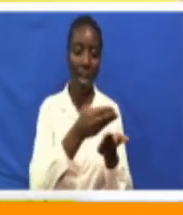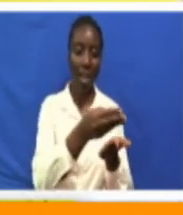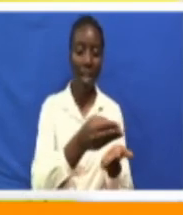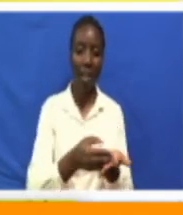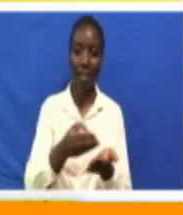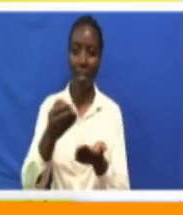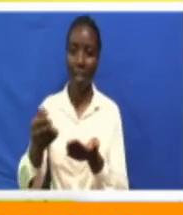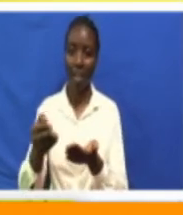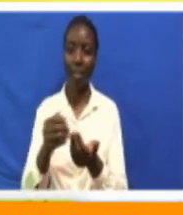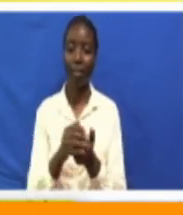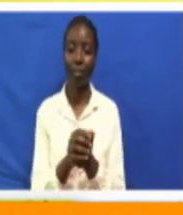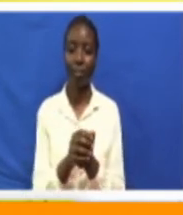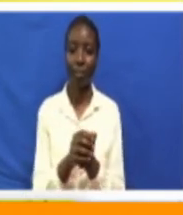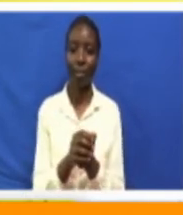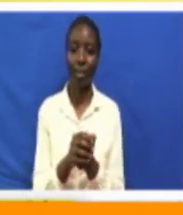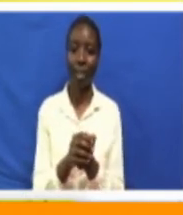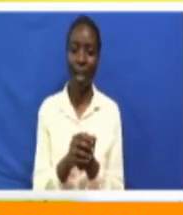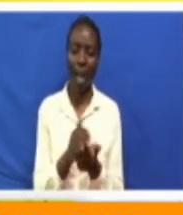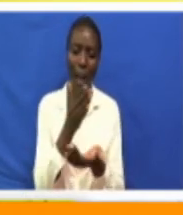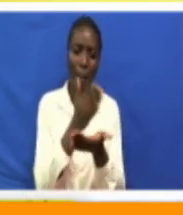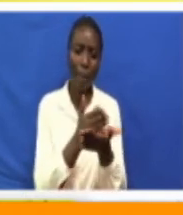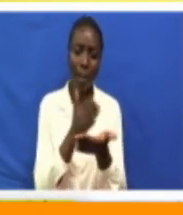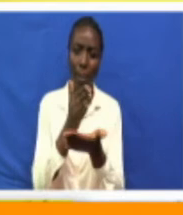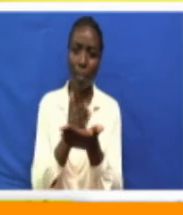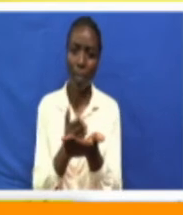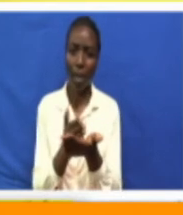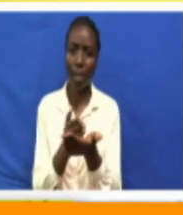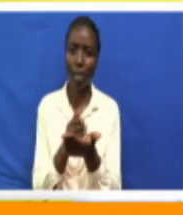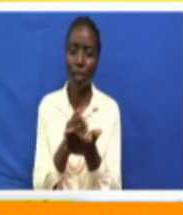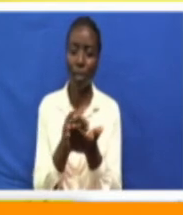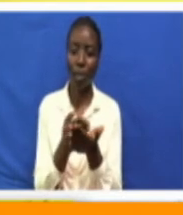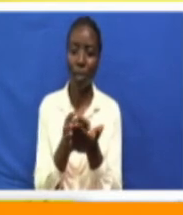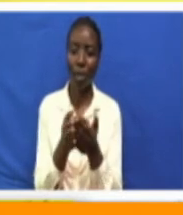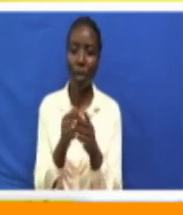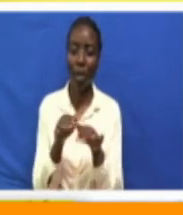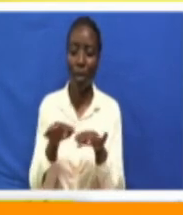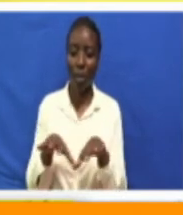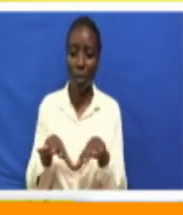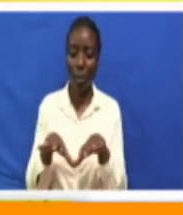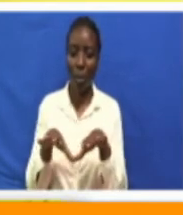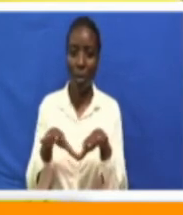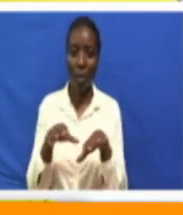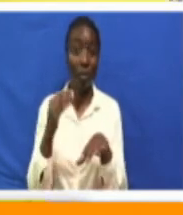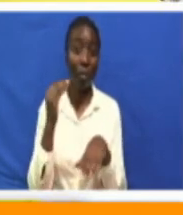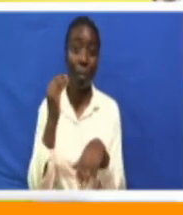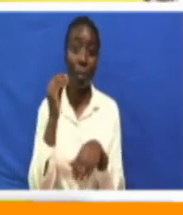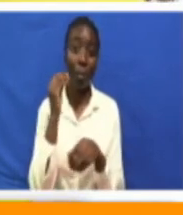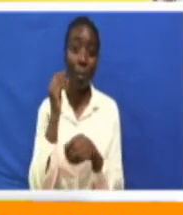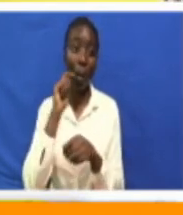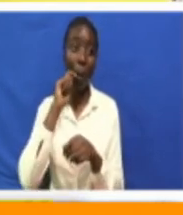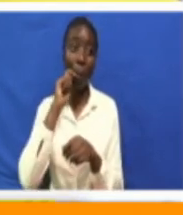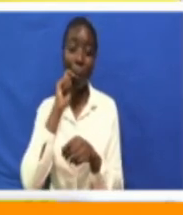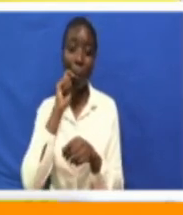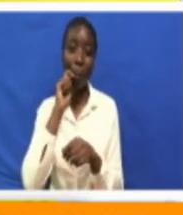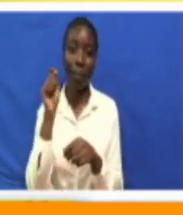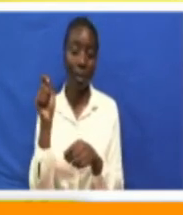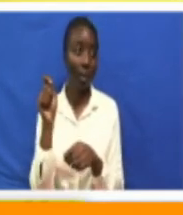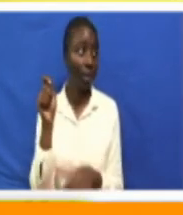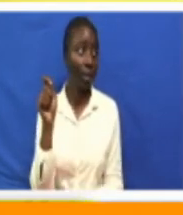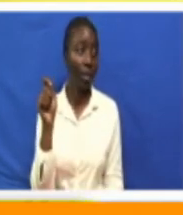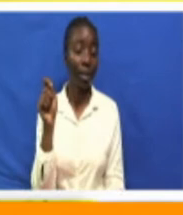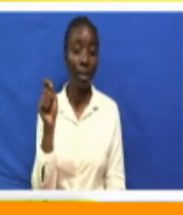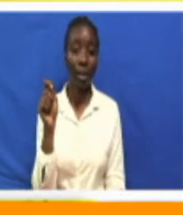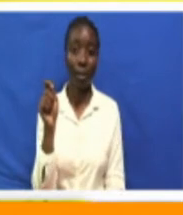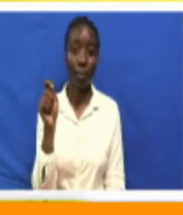a cut of roasted meat and Arisen cake I'm sure